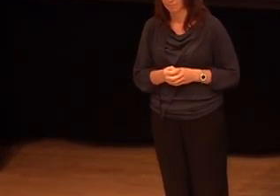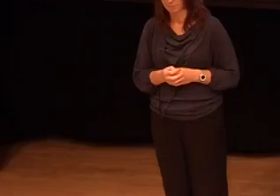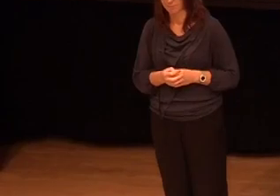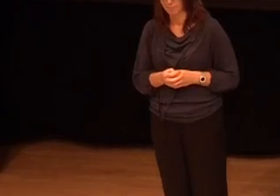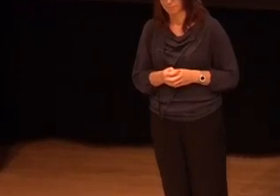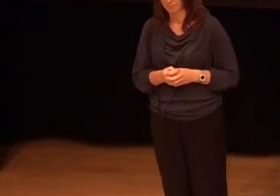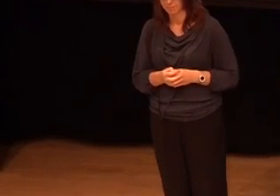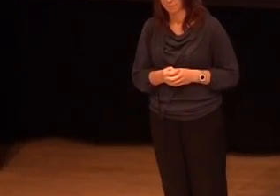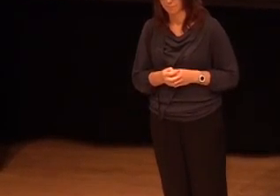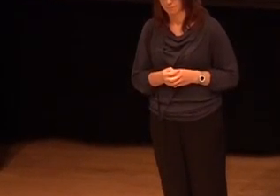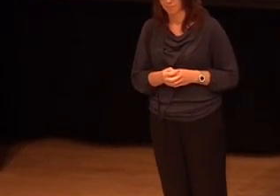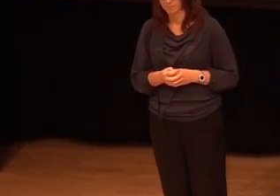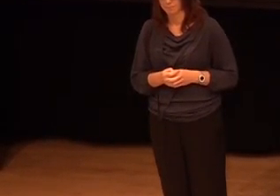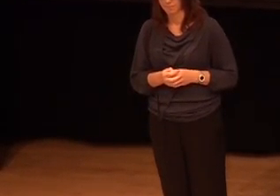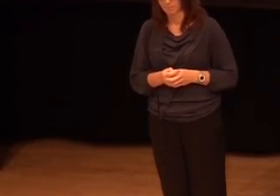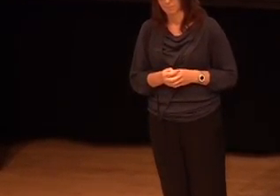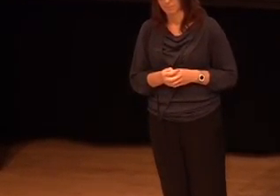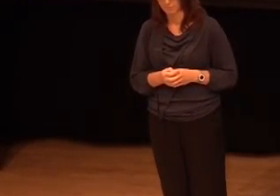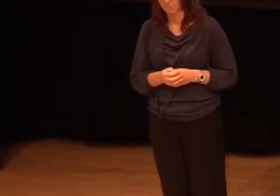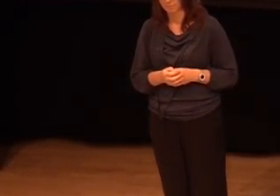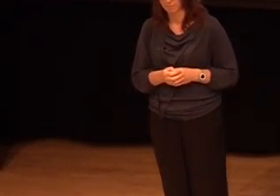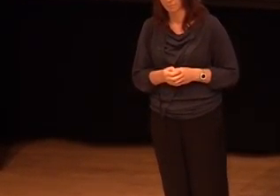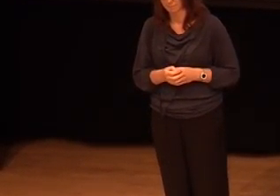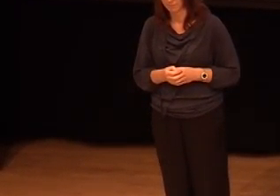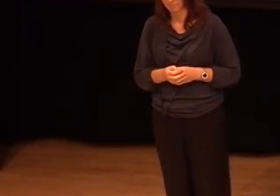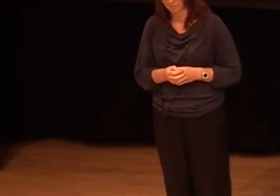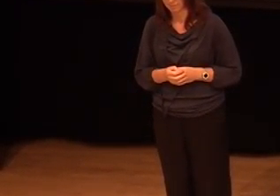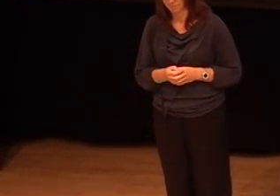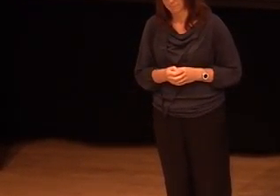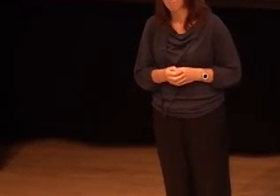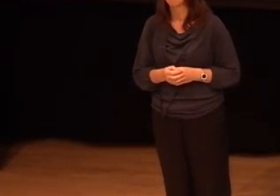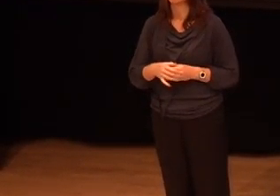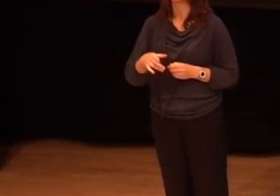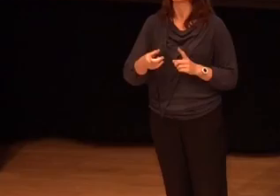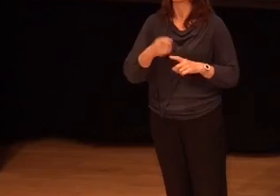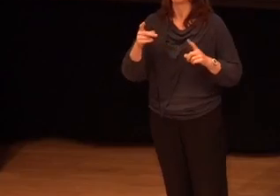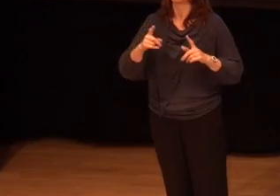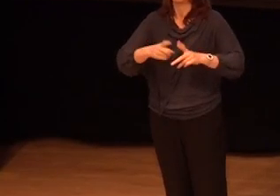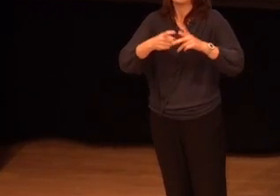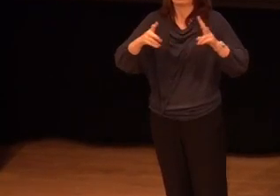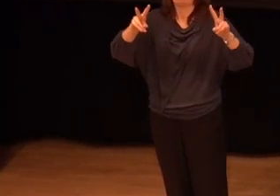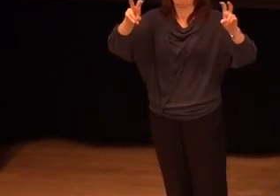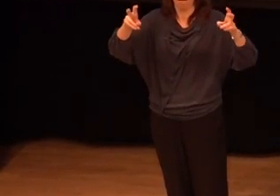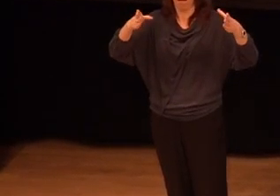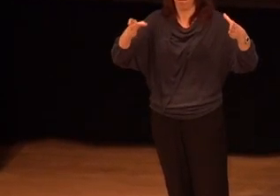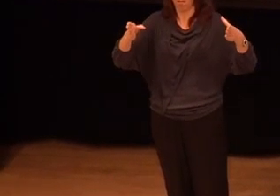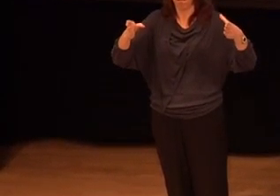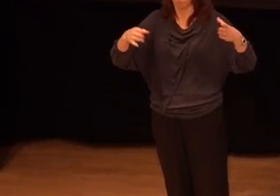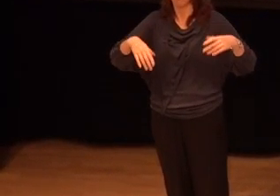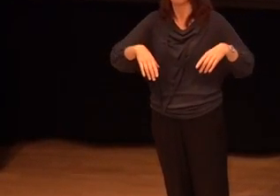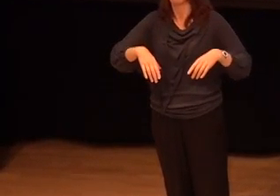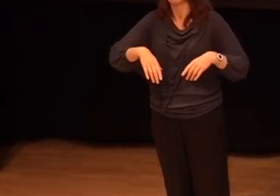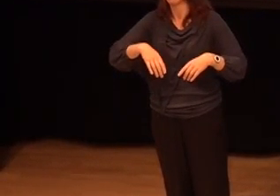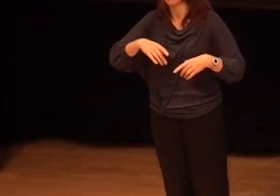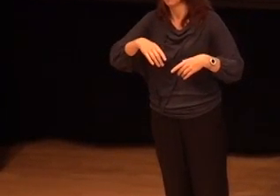the vehemence and the wisdom and the power of disabled people